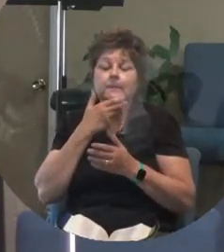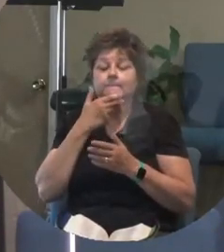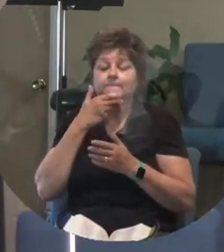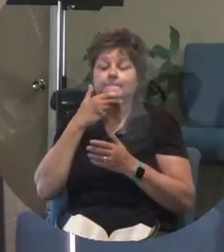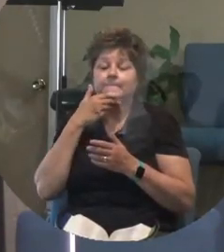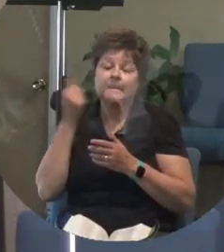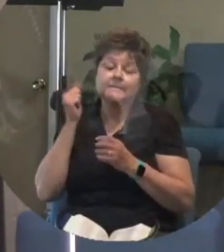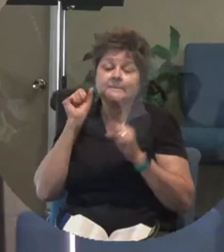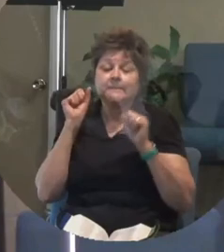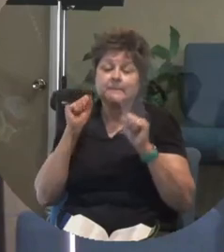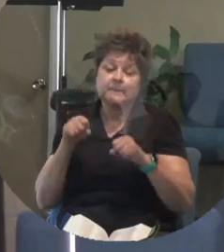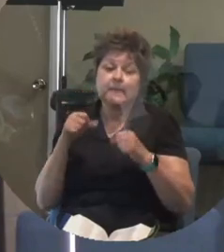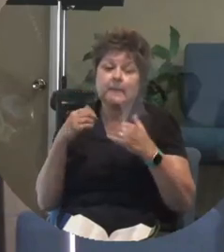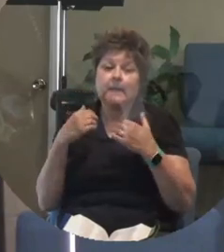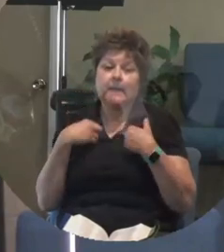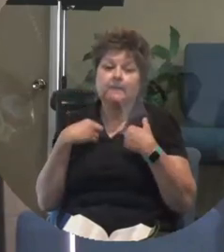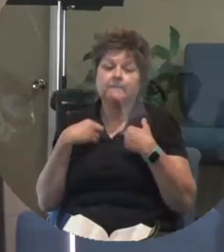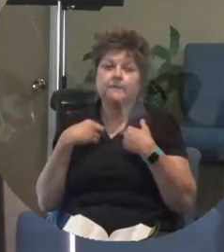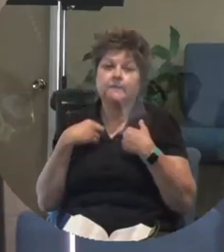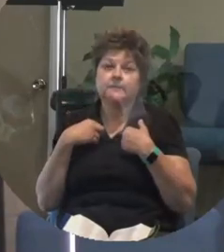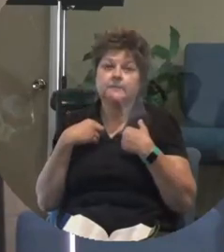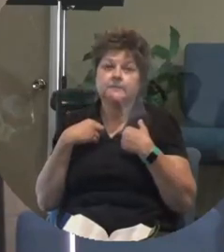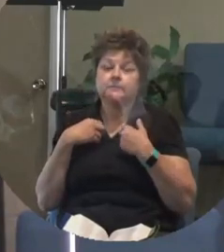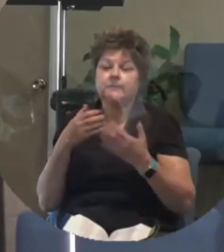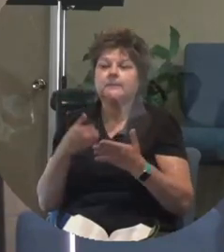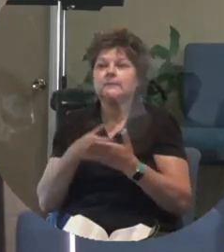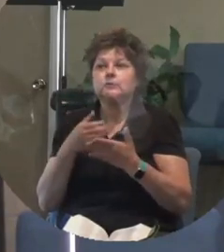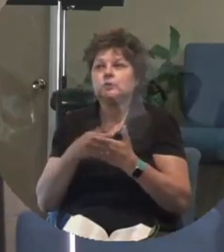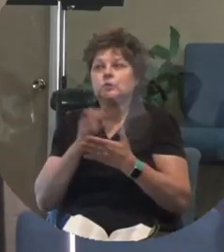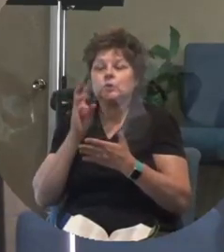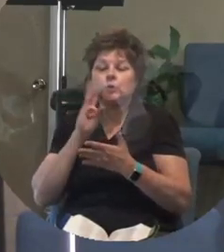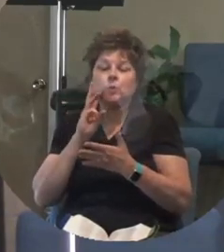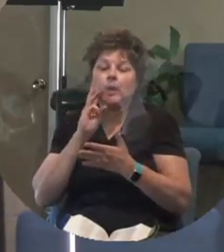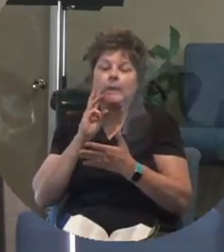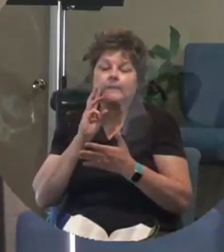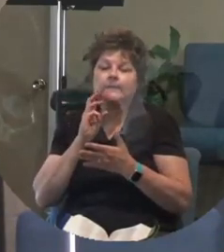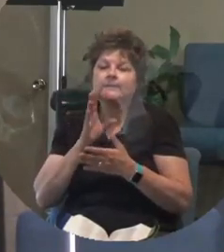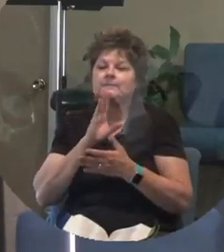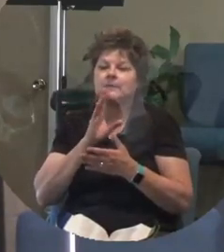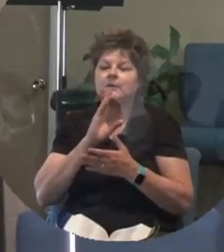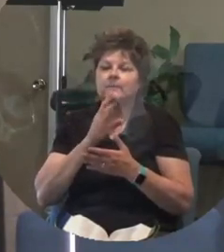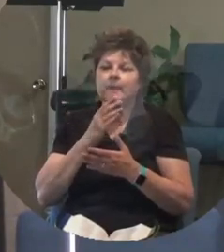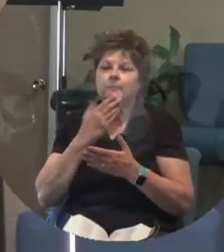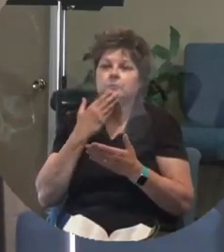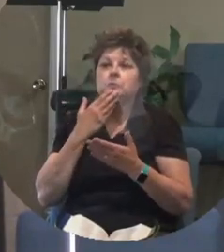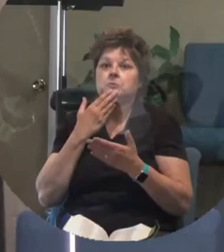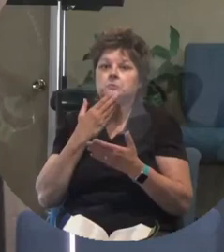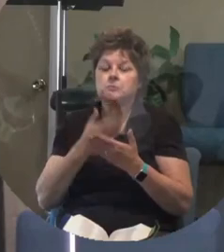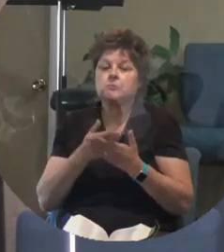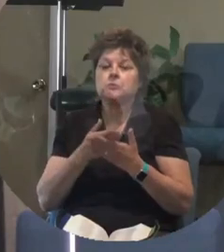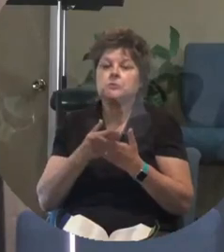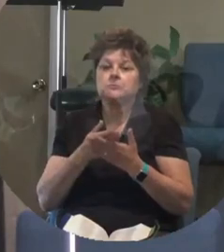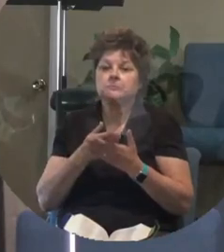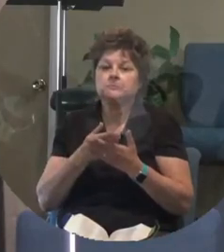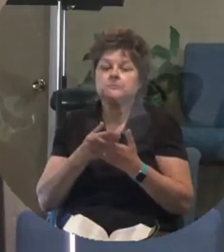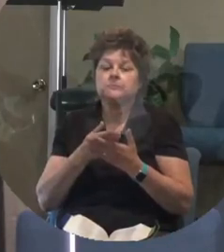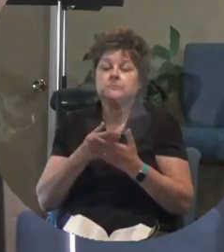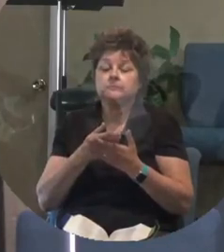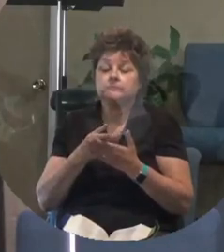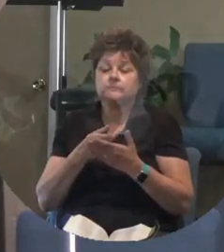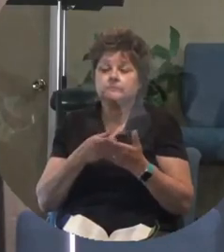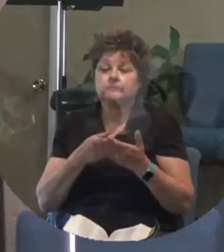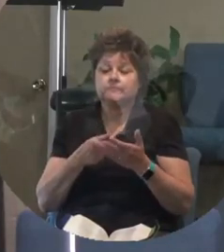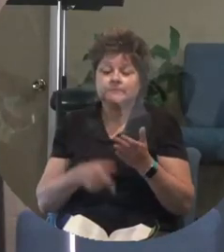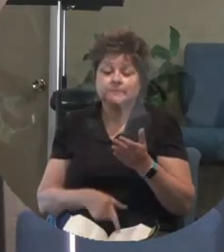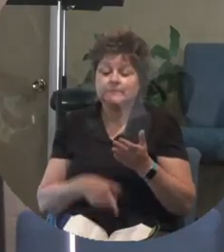be had. So it's none of this new wine that they talk about. No, he's talking about the good stuff. This is God.